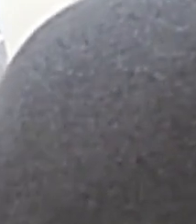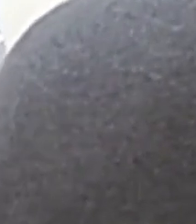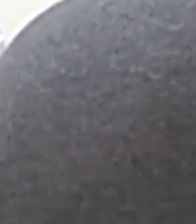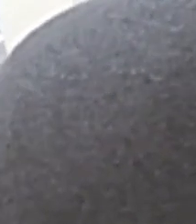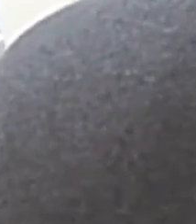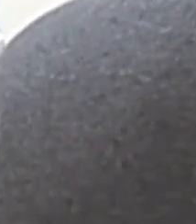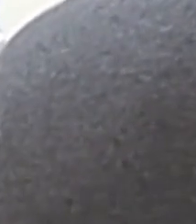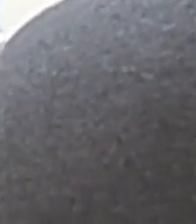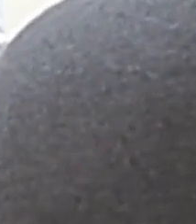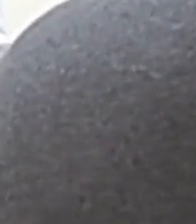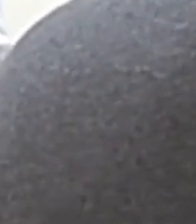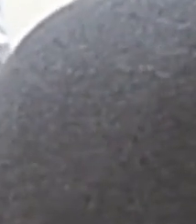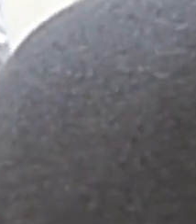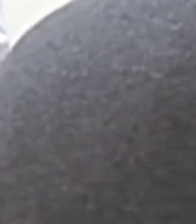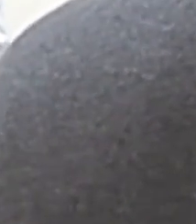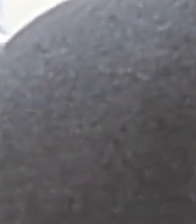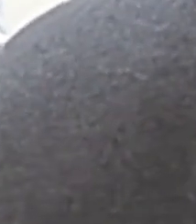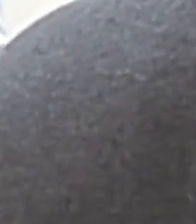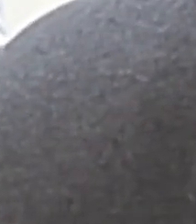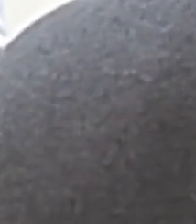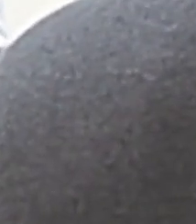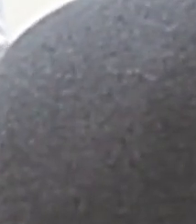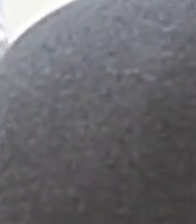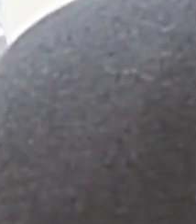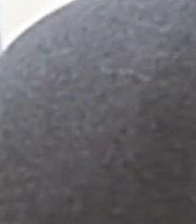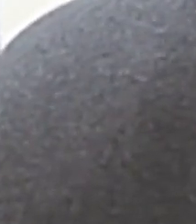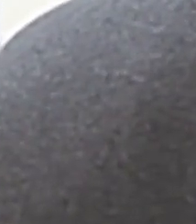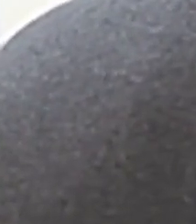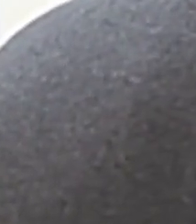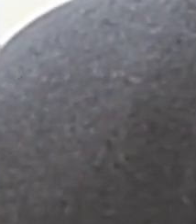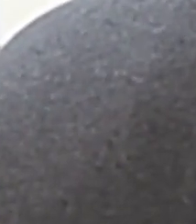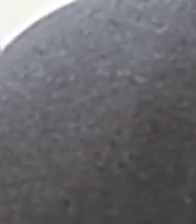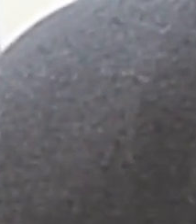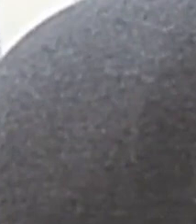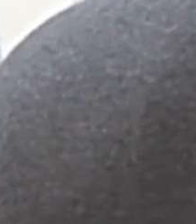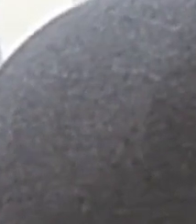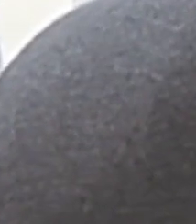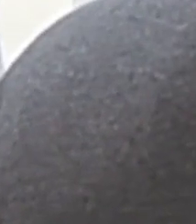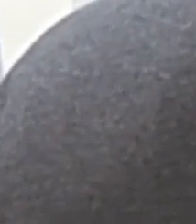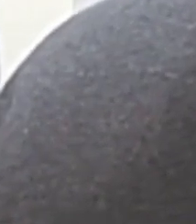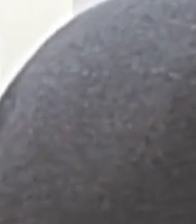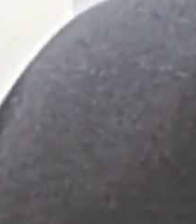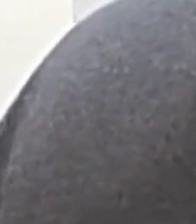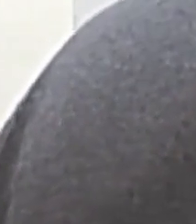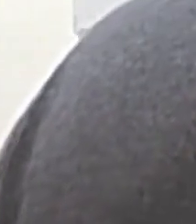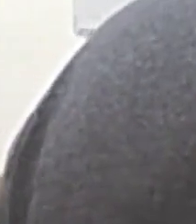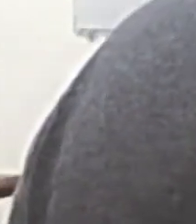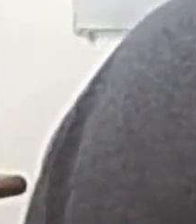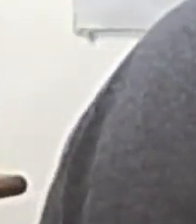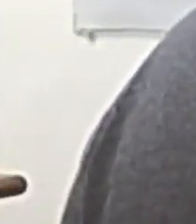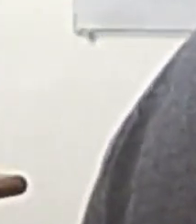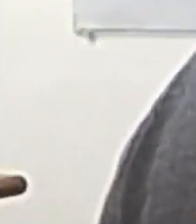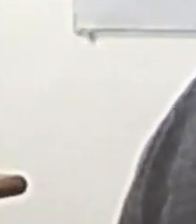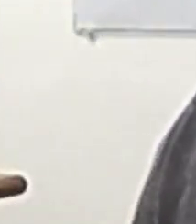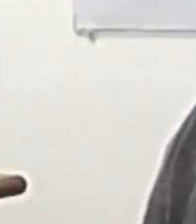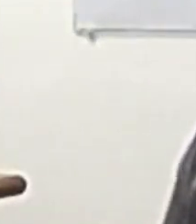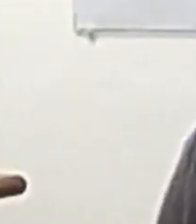And so that you may prepare your church, your people, for the service that we're going to